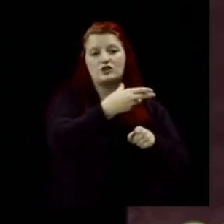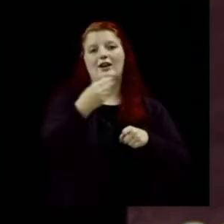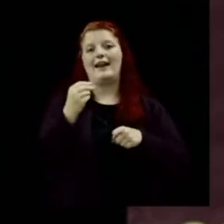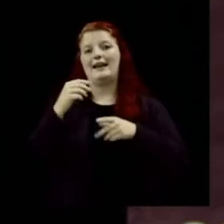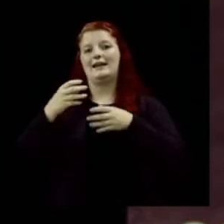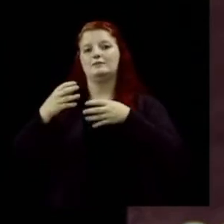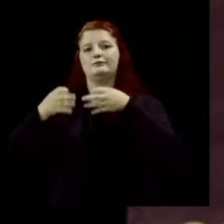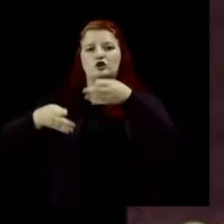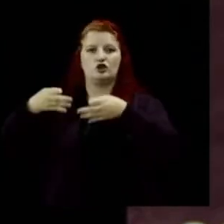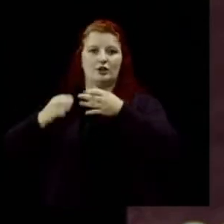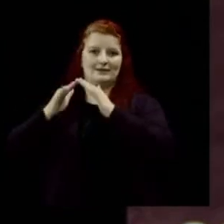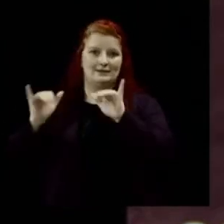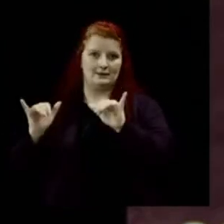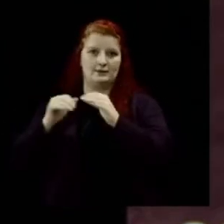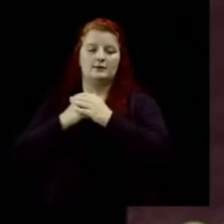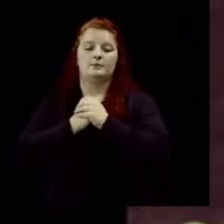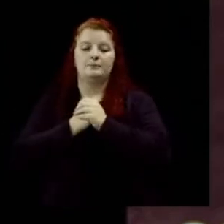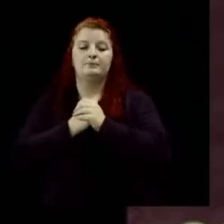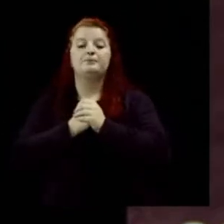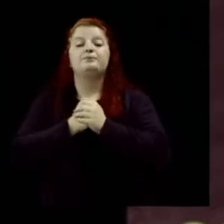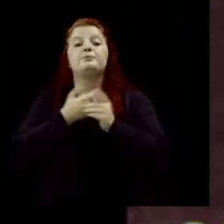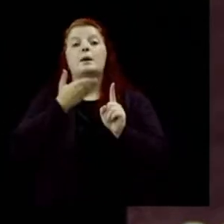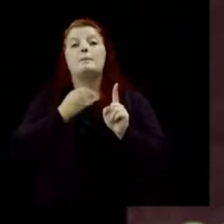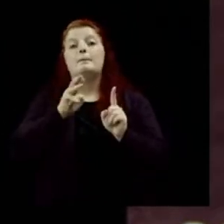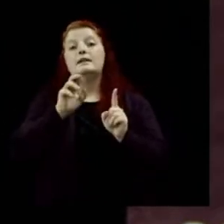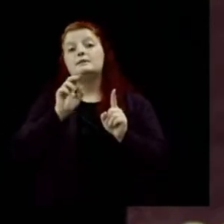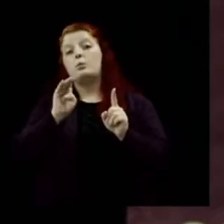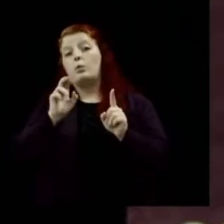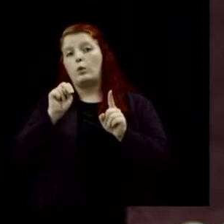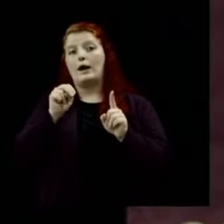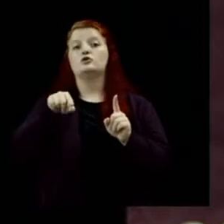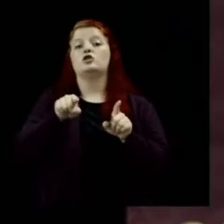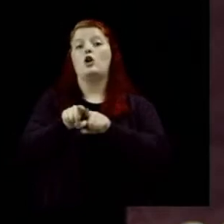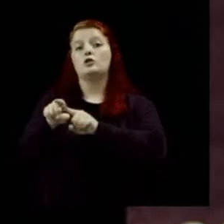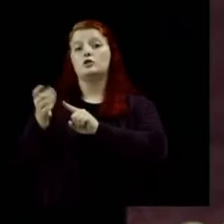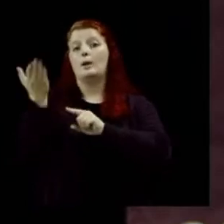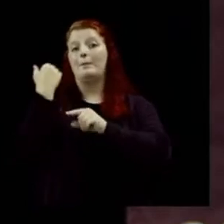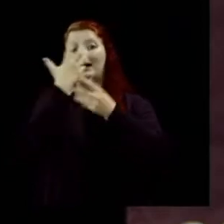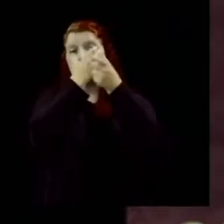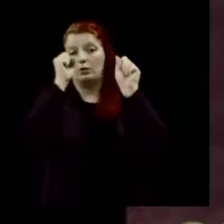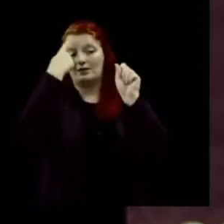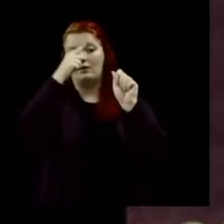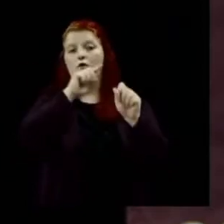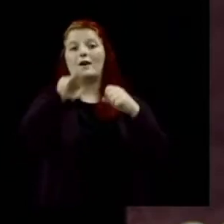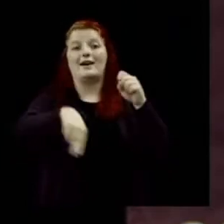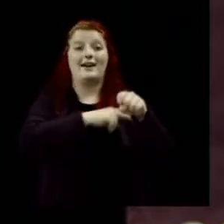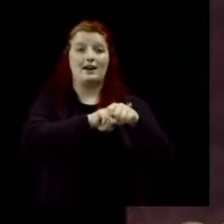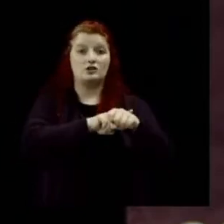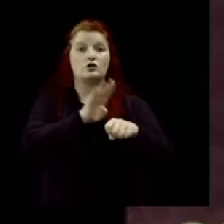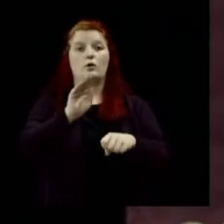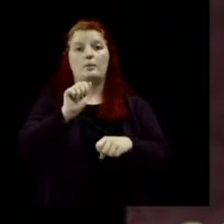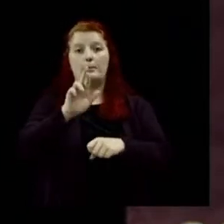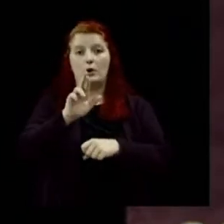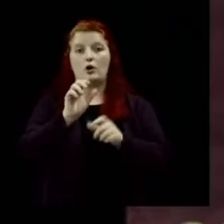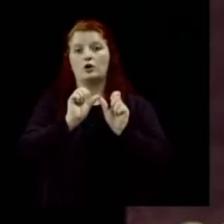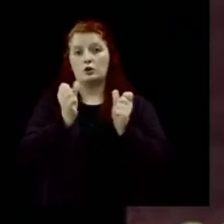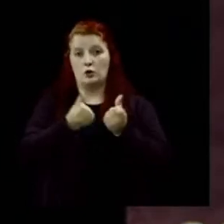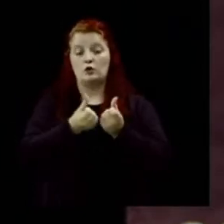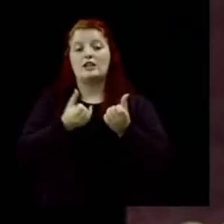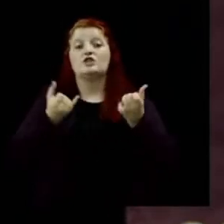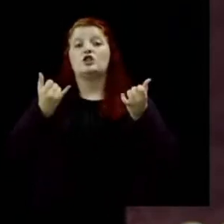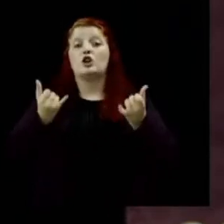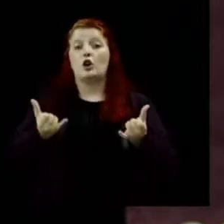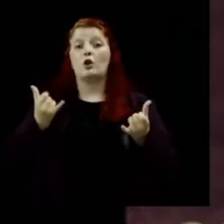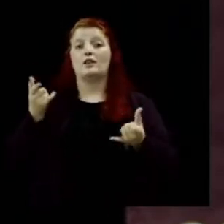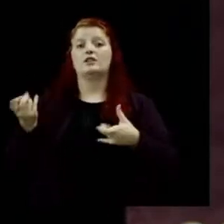system. Ms. Brown is also a past president of the National Bar Association and currently